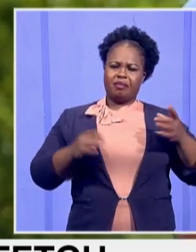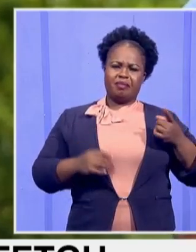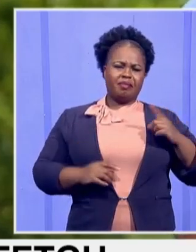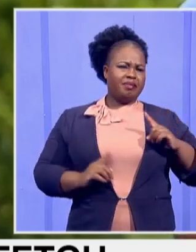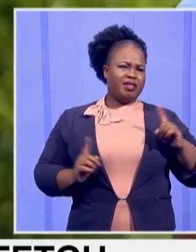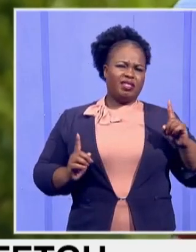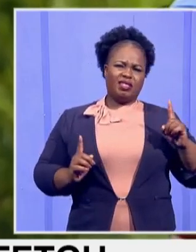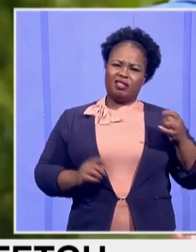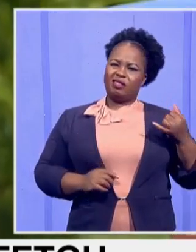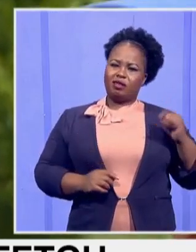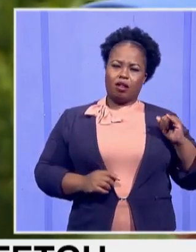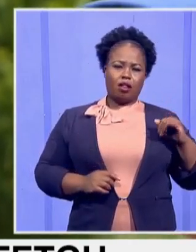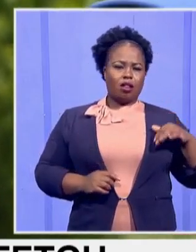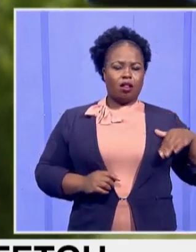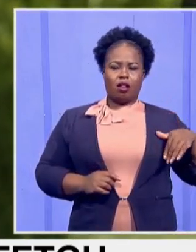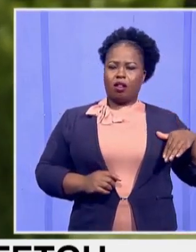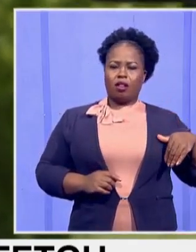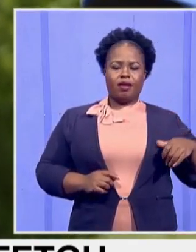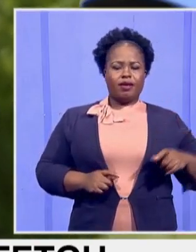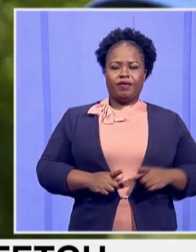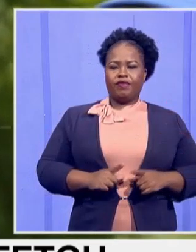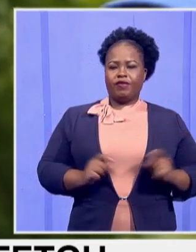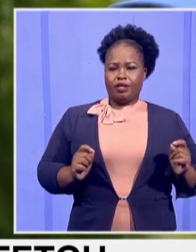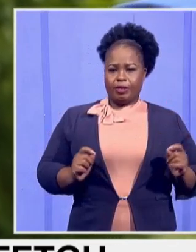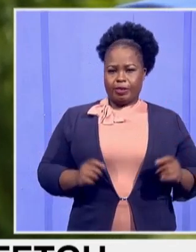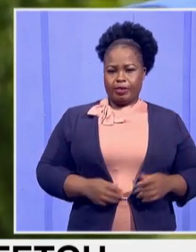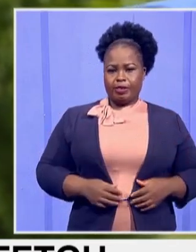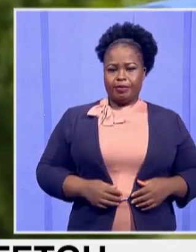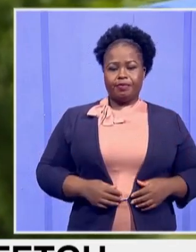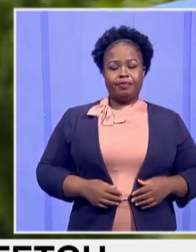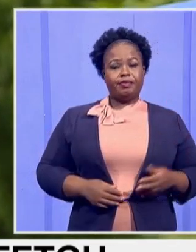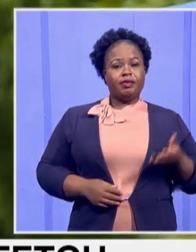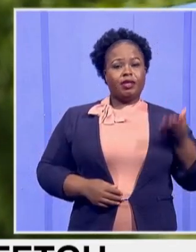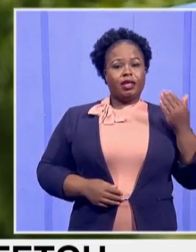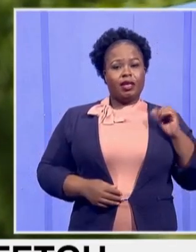not finished. And last week and